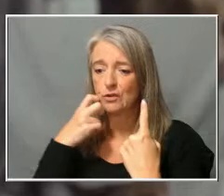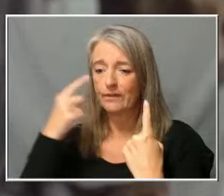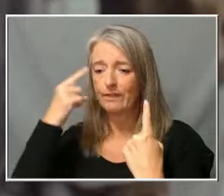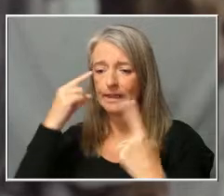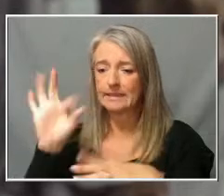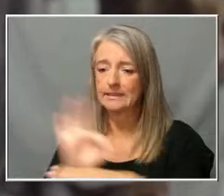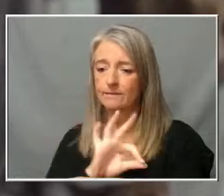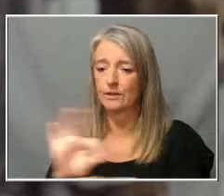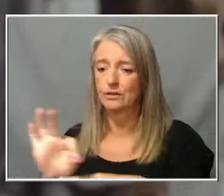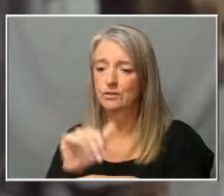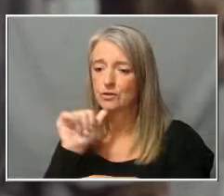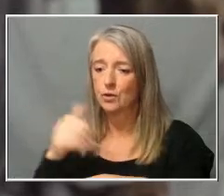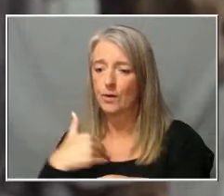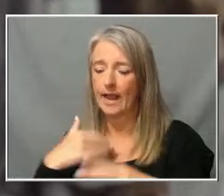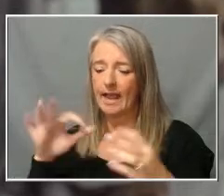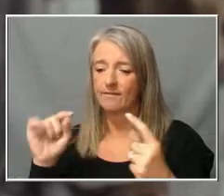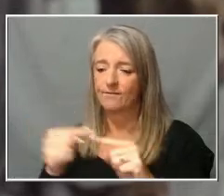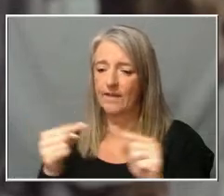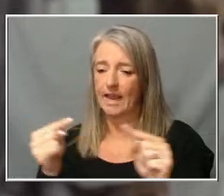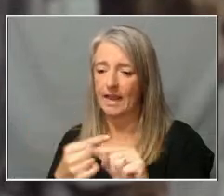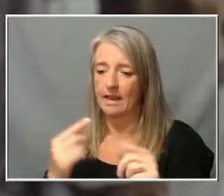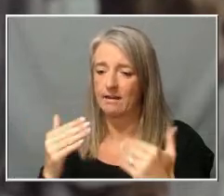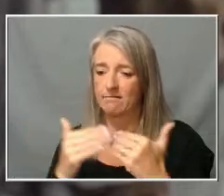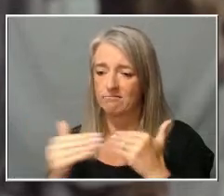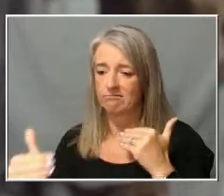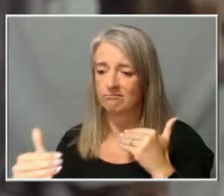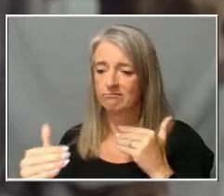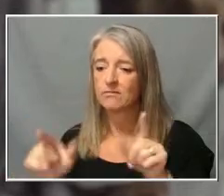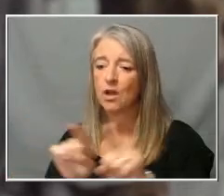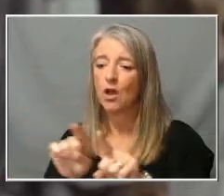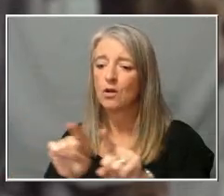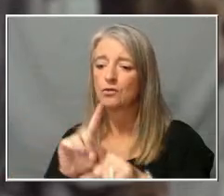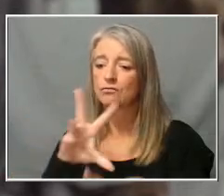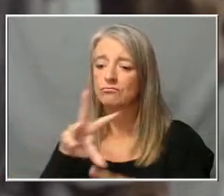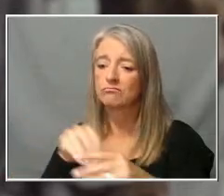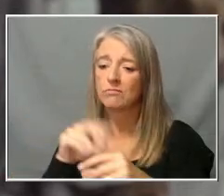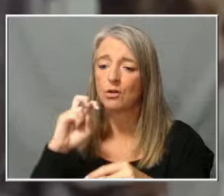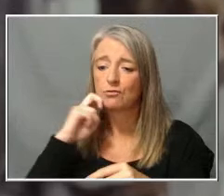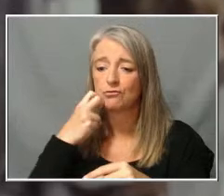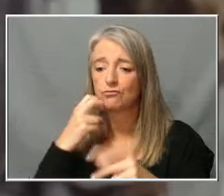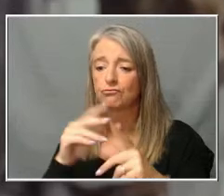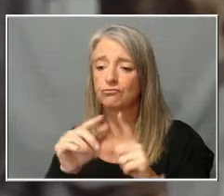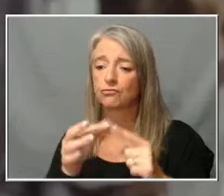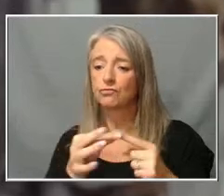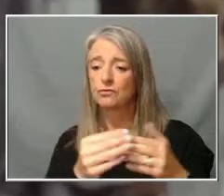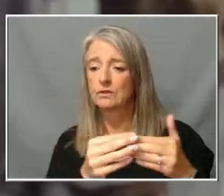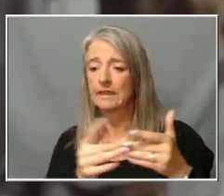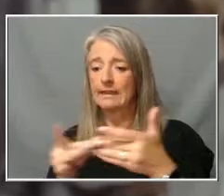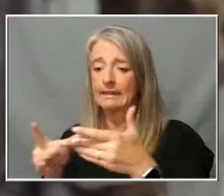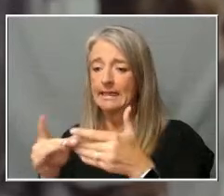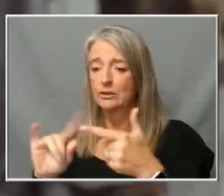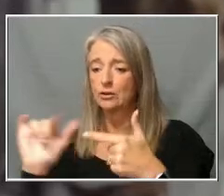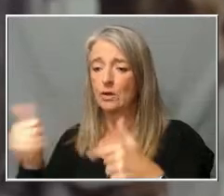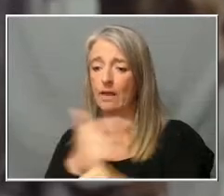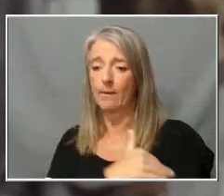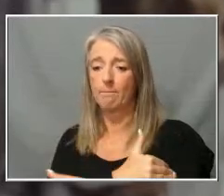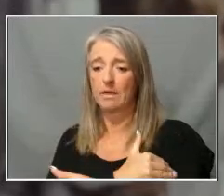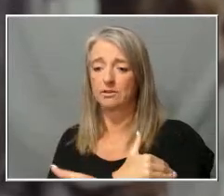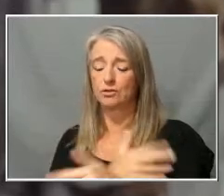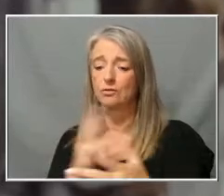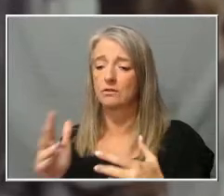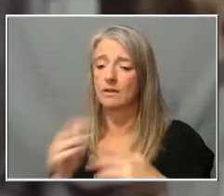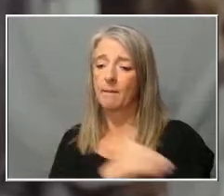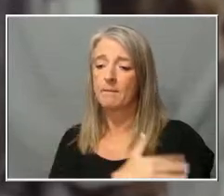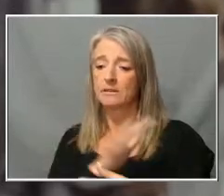we don't have phantom limb pain. We can also take part of those nerves and redirect them into other muscle and plant the muscle where